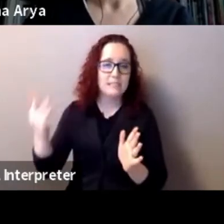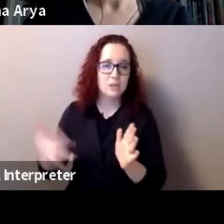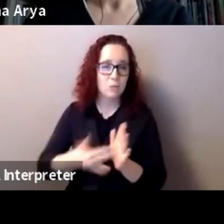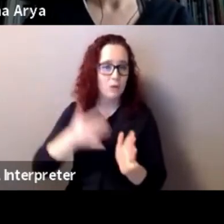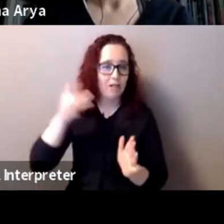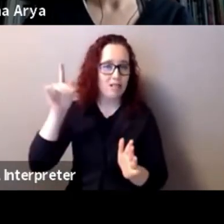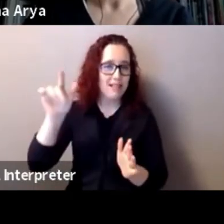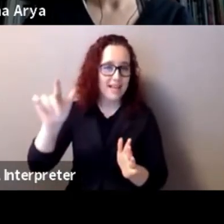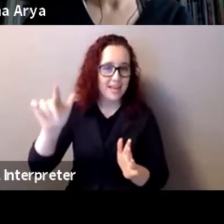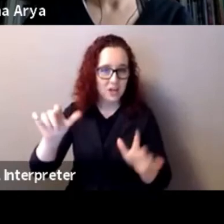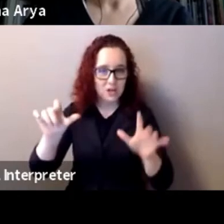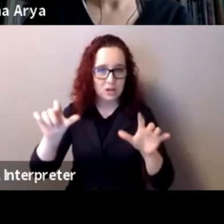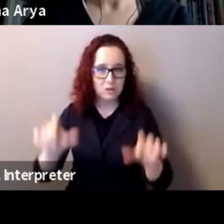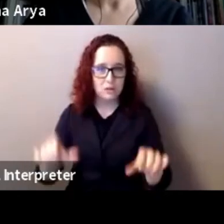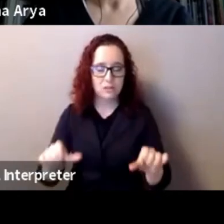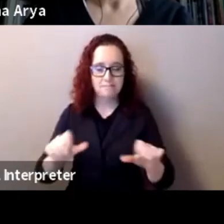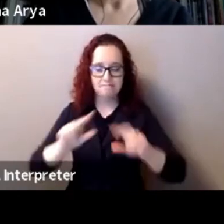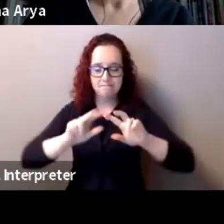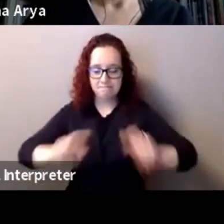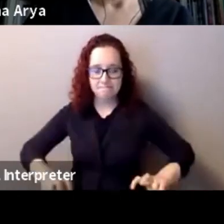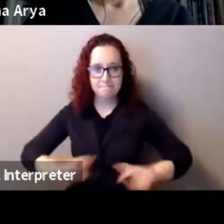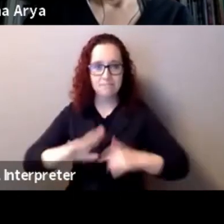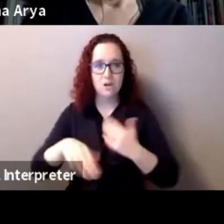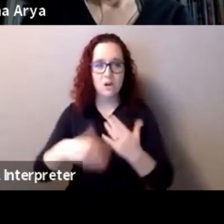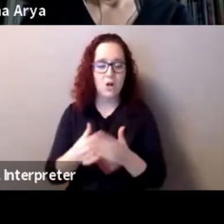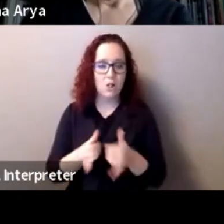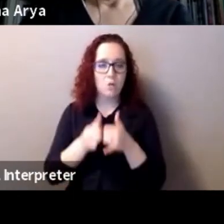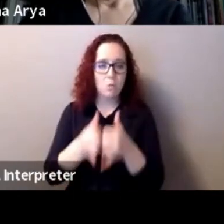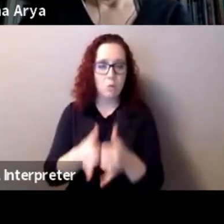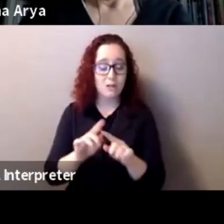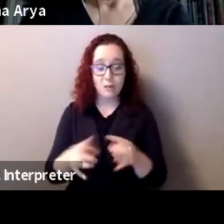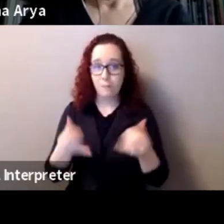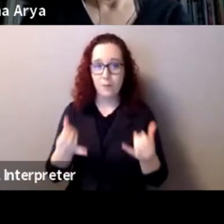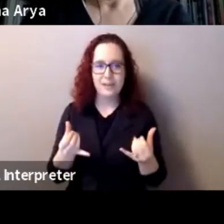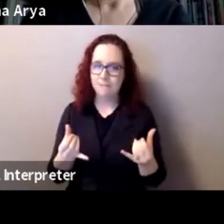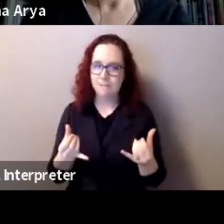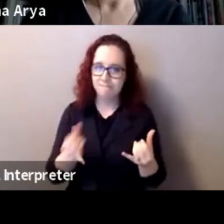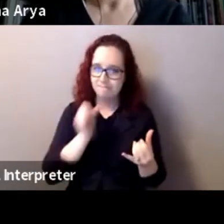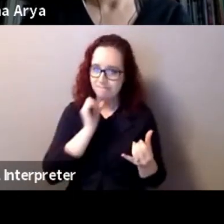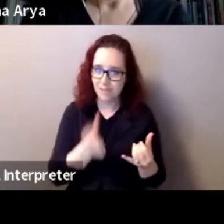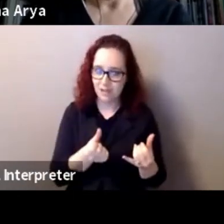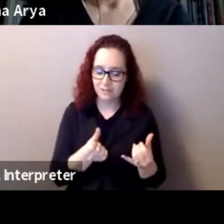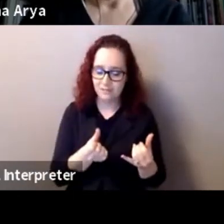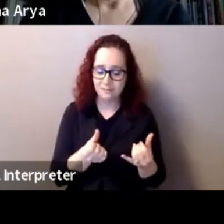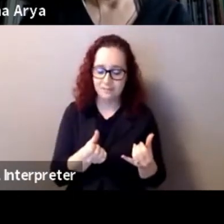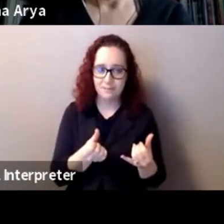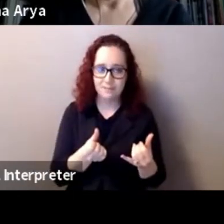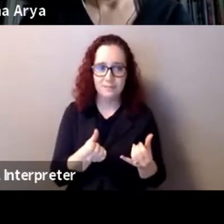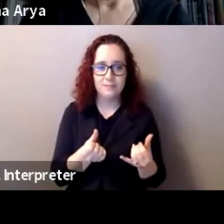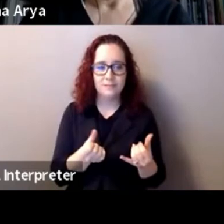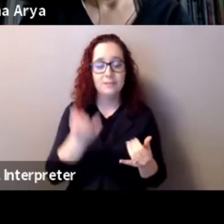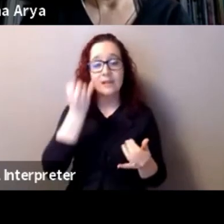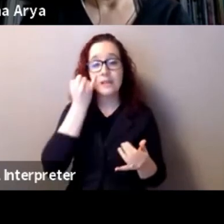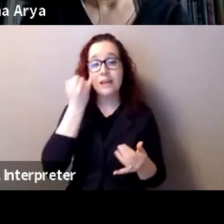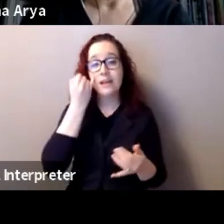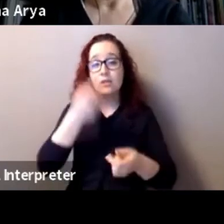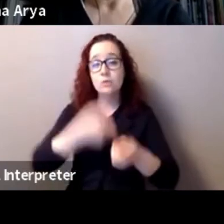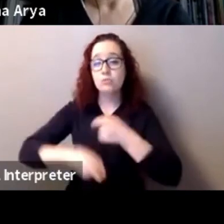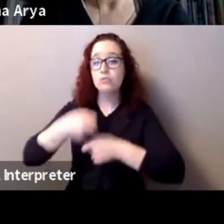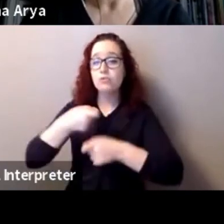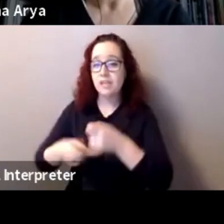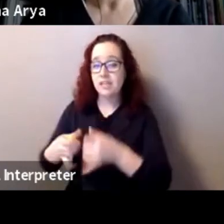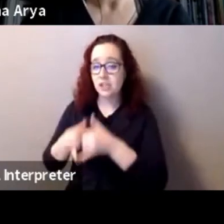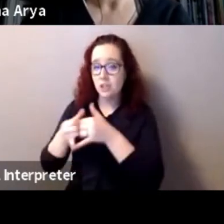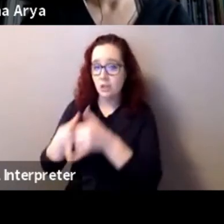be a time when we look at all AERA awards, but it's not something we routinely do. If you make substantive changes to the award, for example,